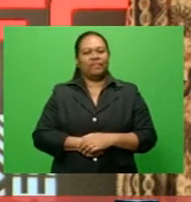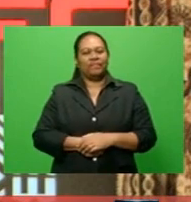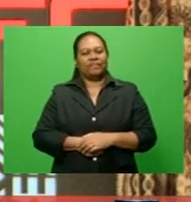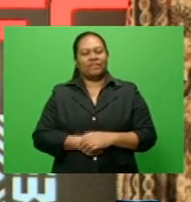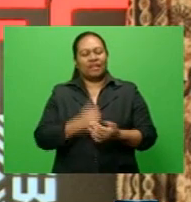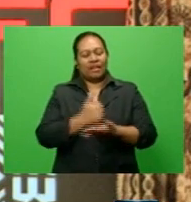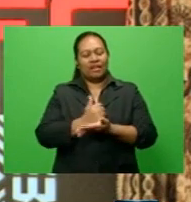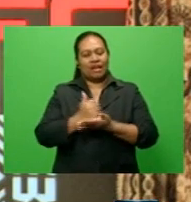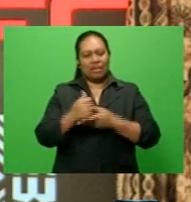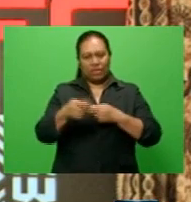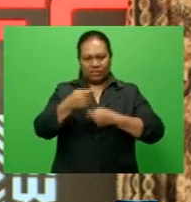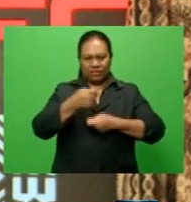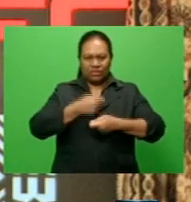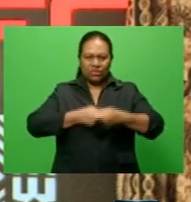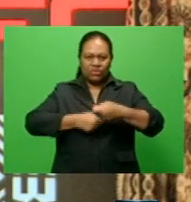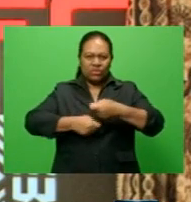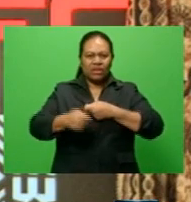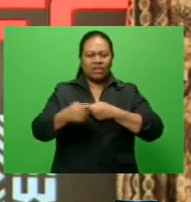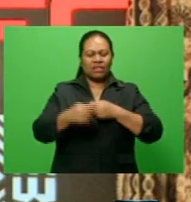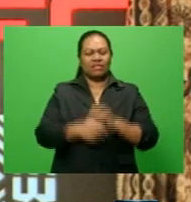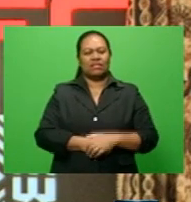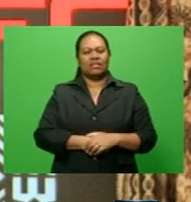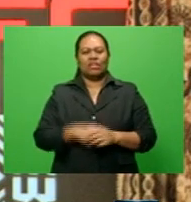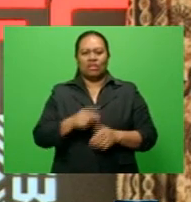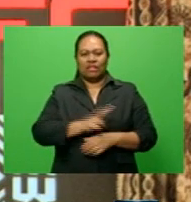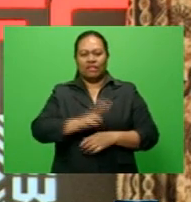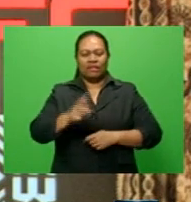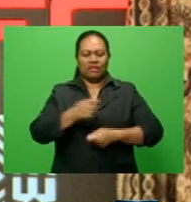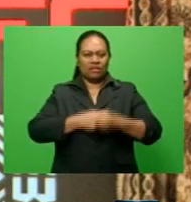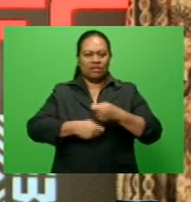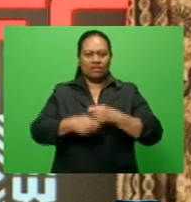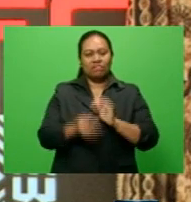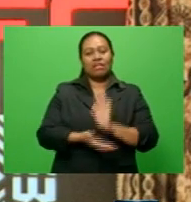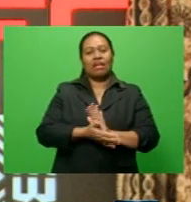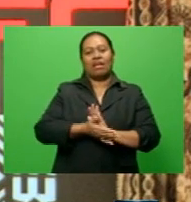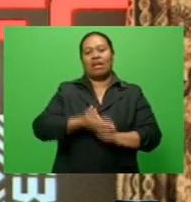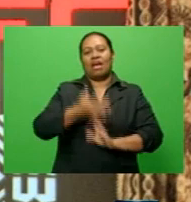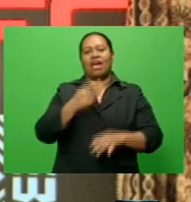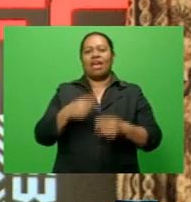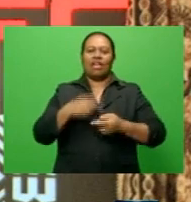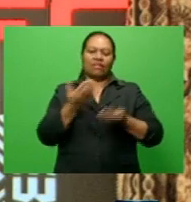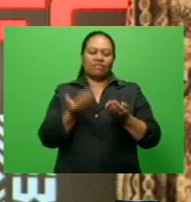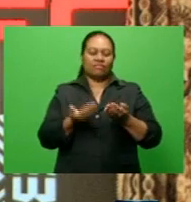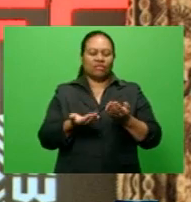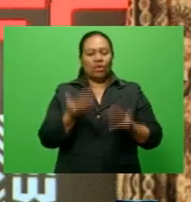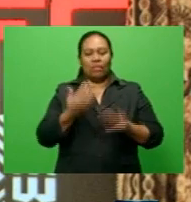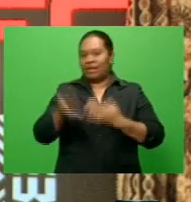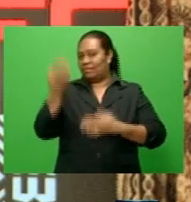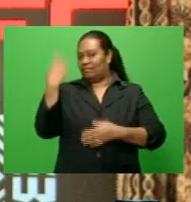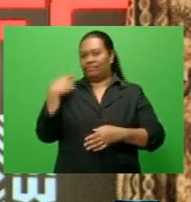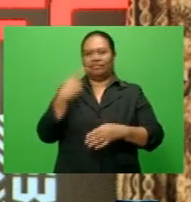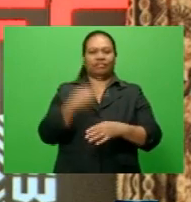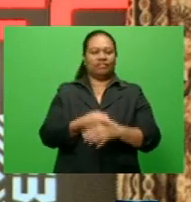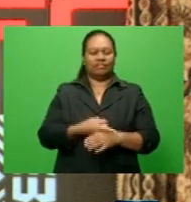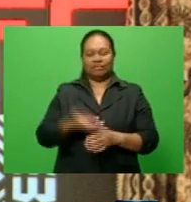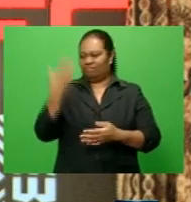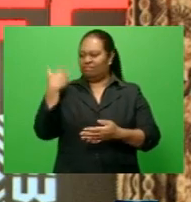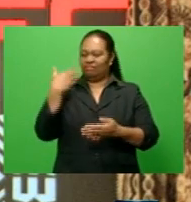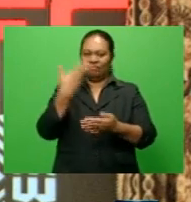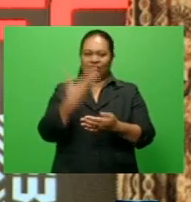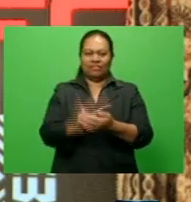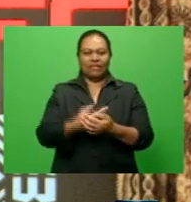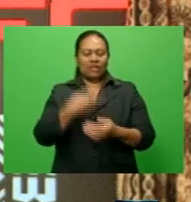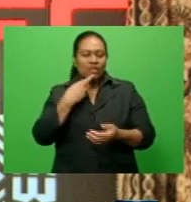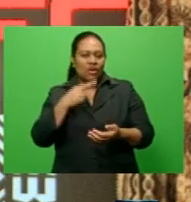of trades, volume and value traded stood noticeably higher than previous week. 55 transactions were recorded